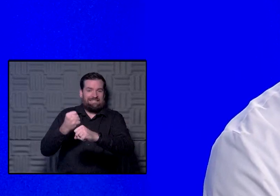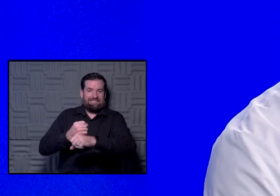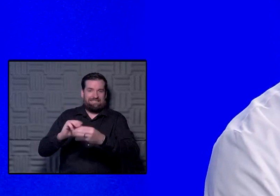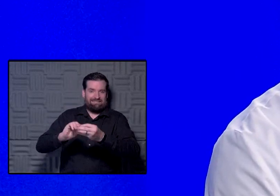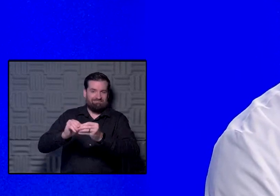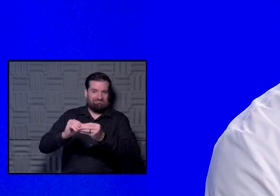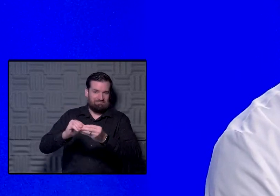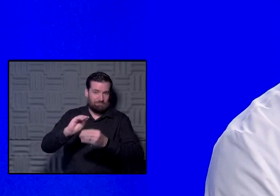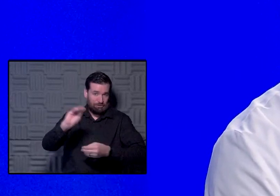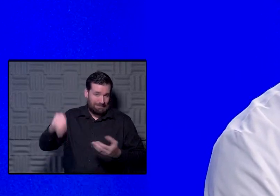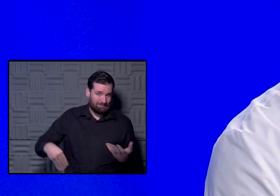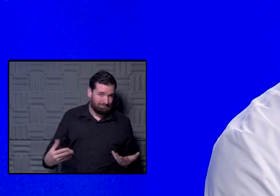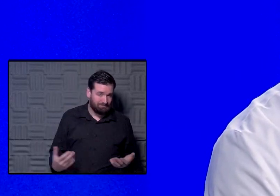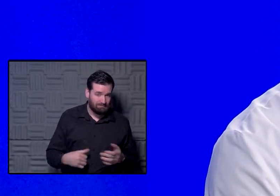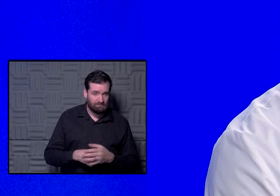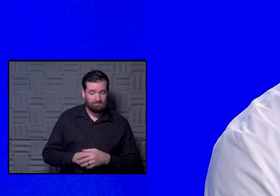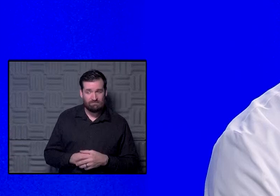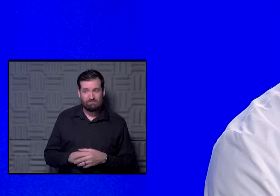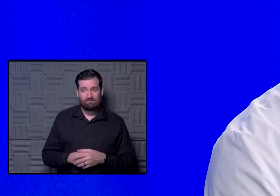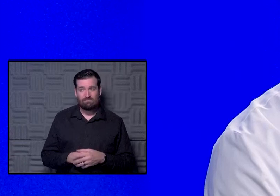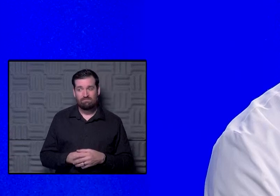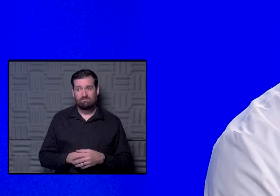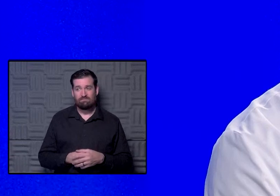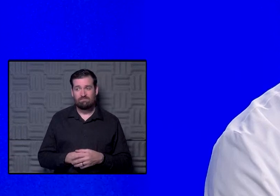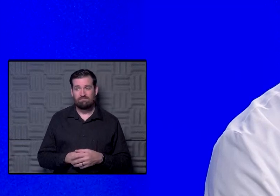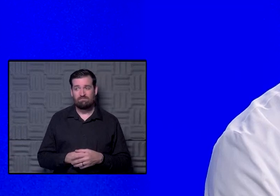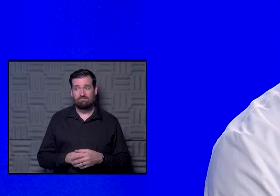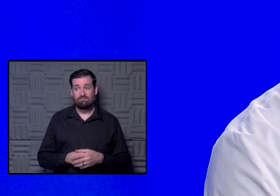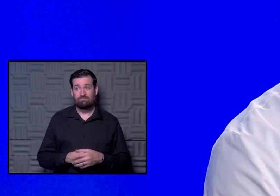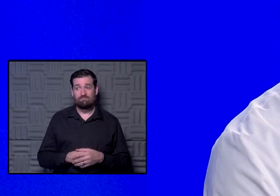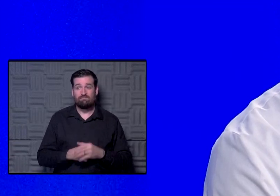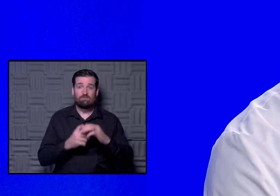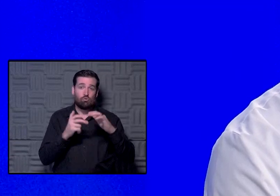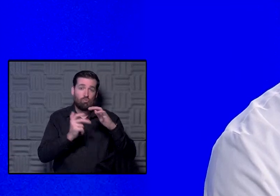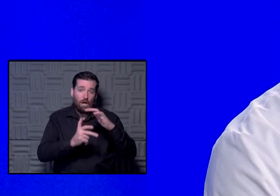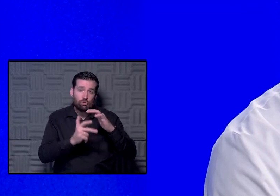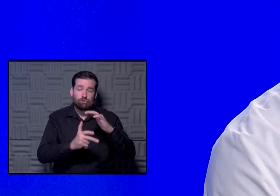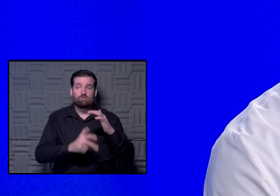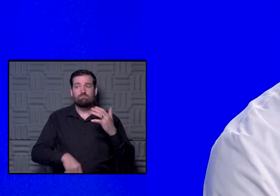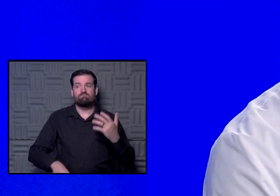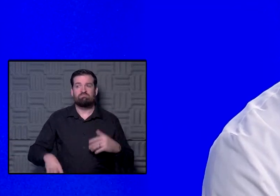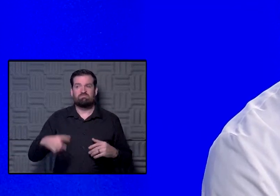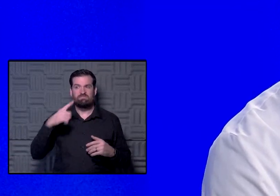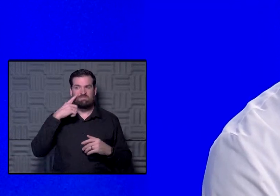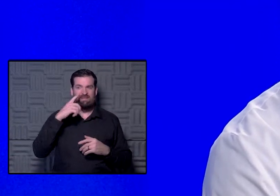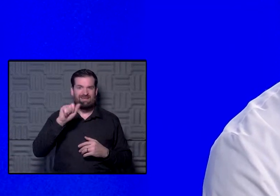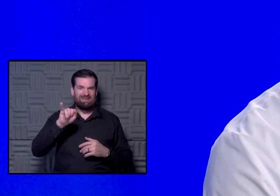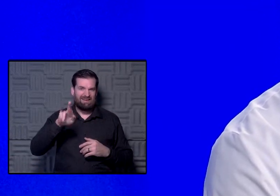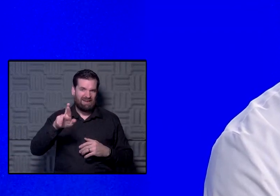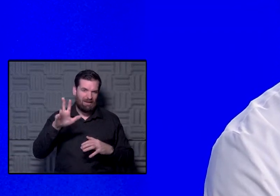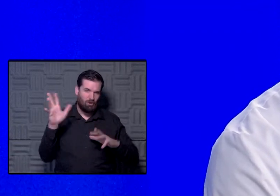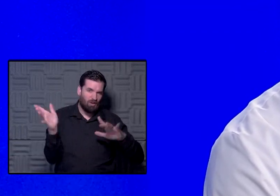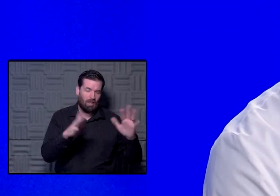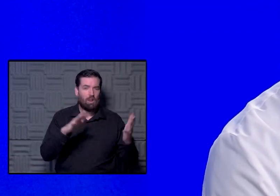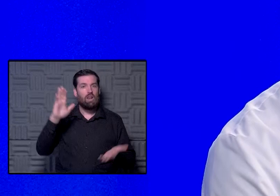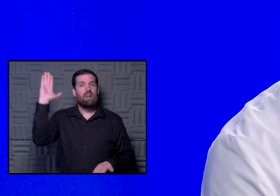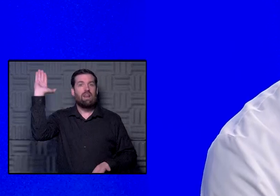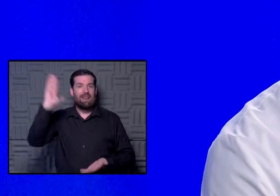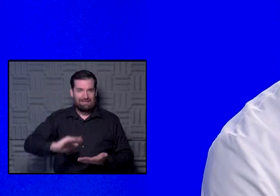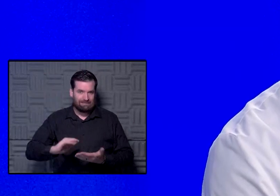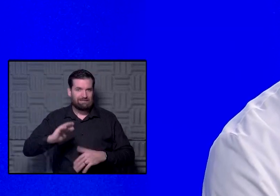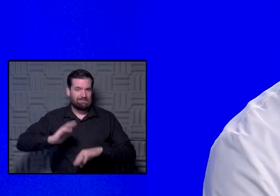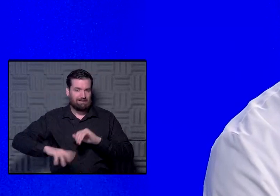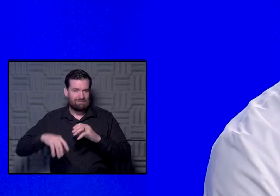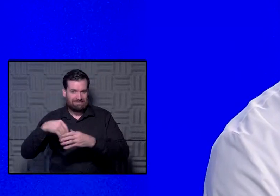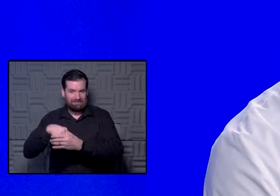percentages. In a garage, I would think the ventilation is probably less than in a house, unless you're opening up the